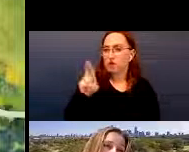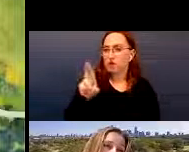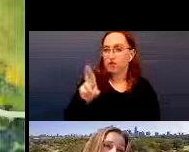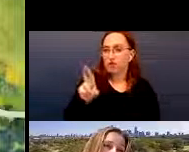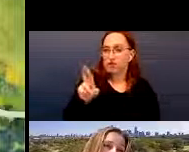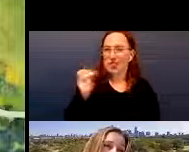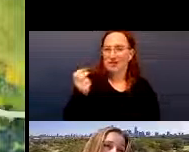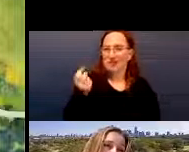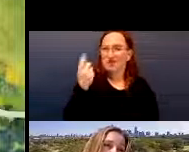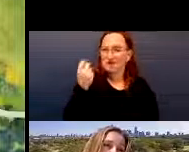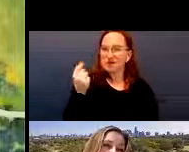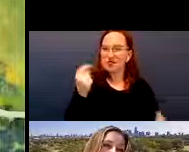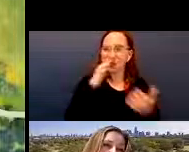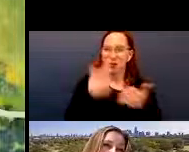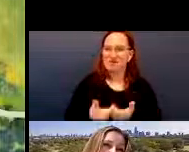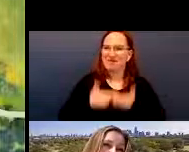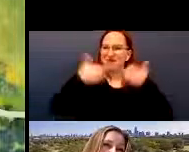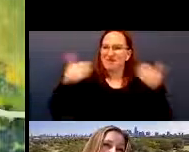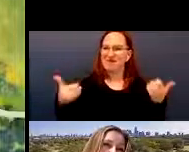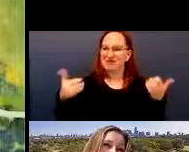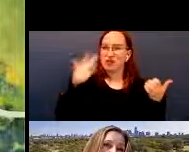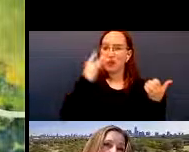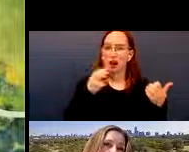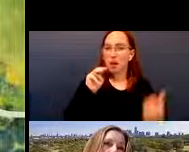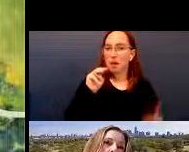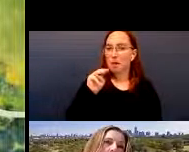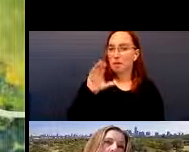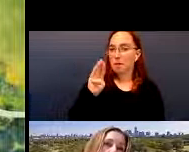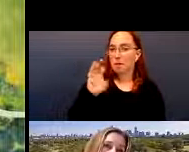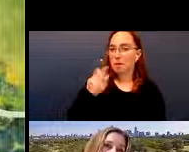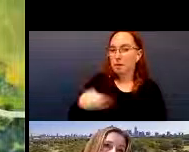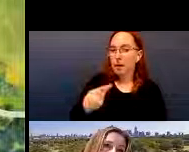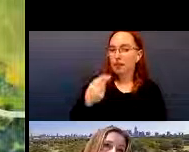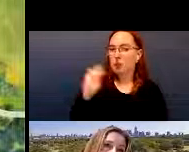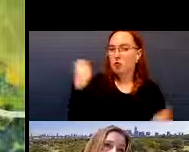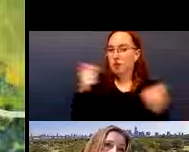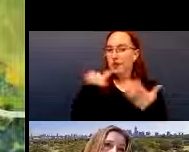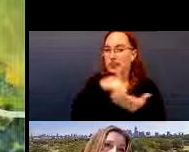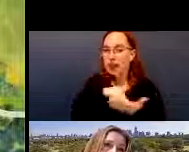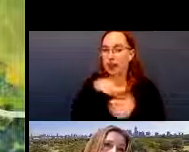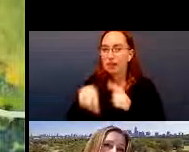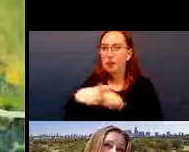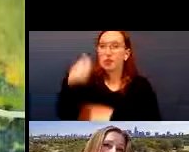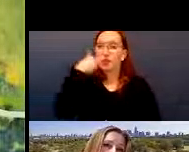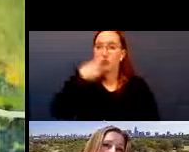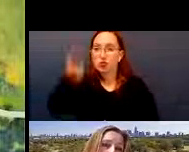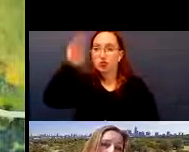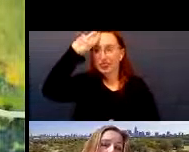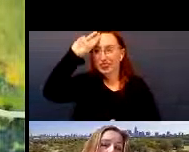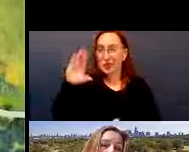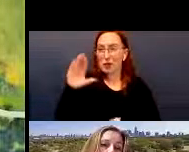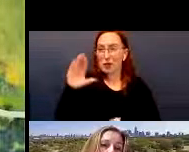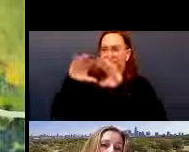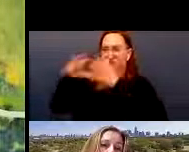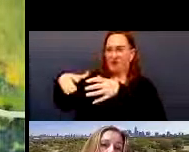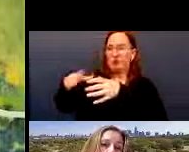that Macbeth Recreation Center and the Girl Scout cabin or Girl Scout hut are accessed off of Mopac Feeder Road. And